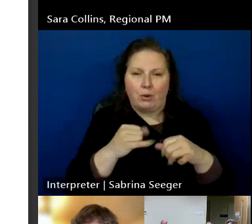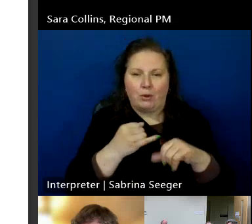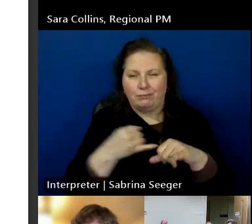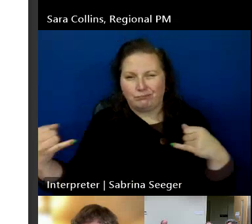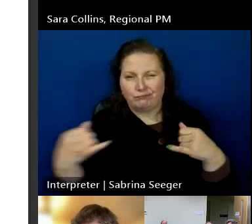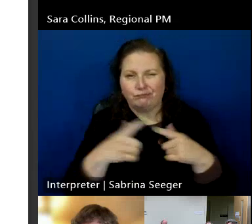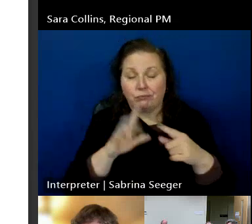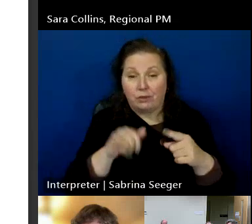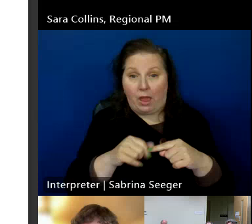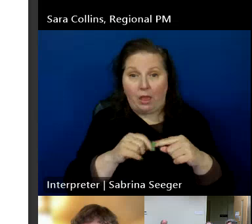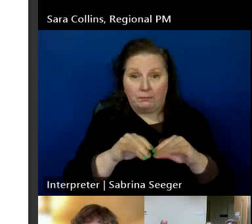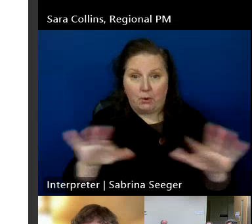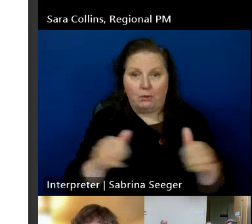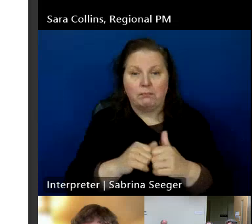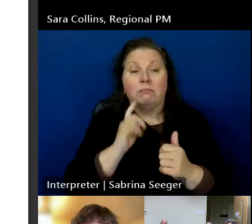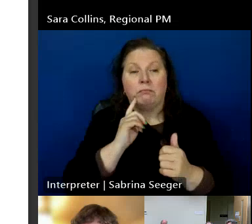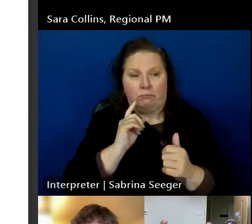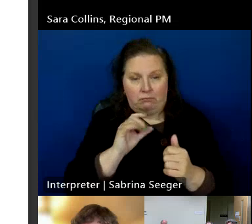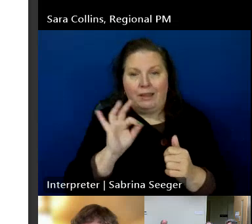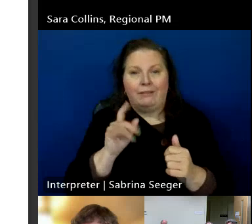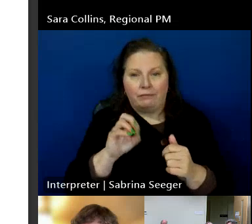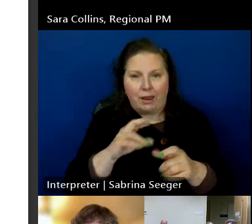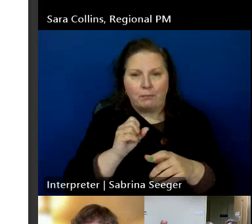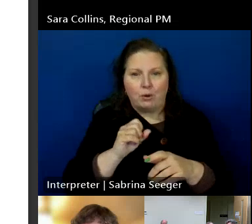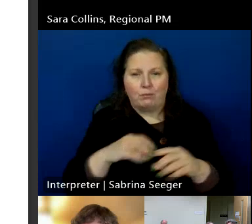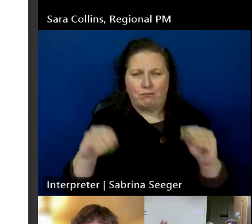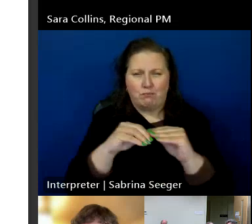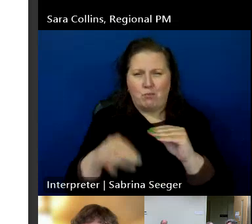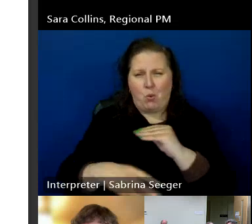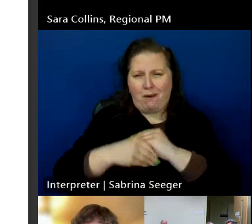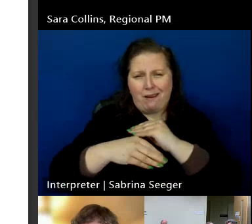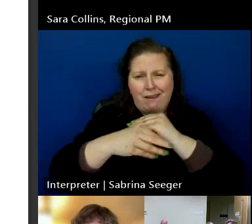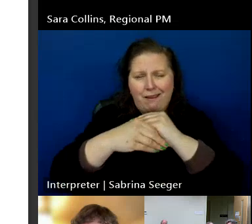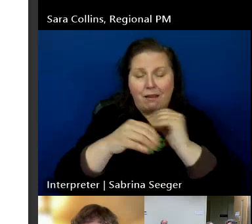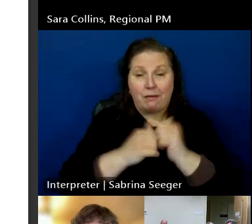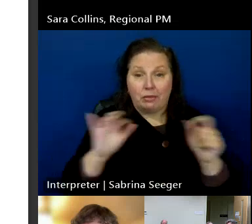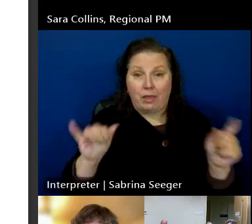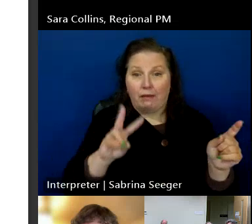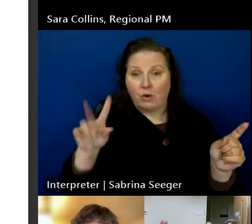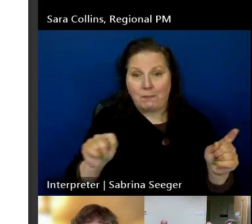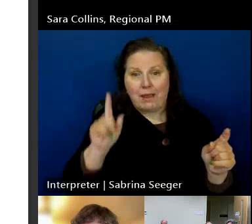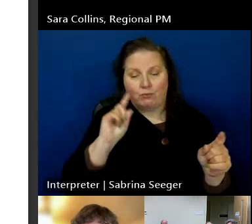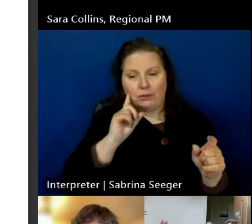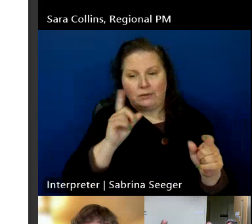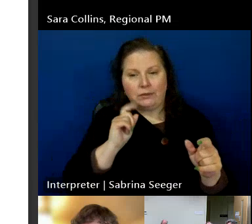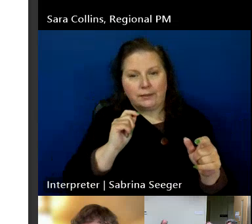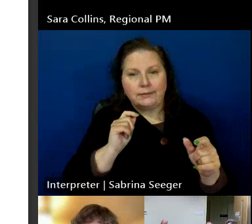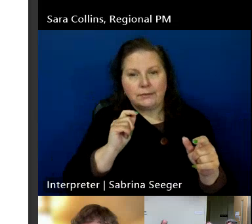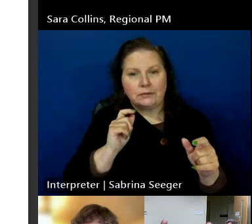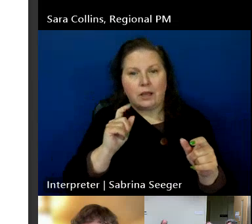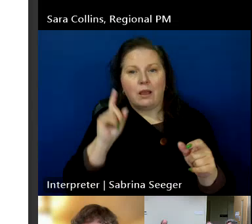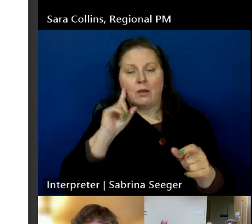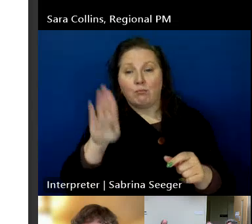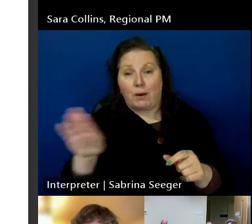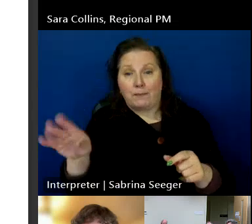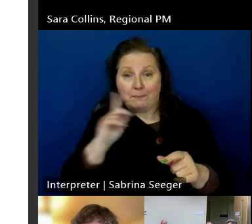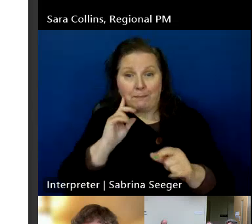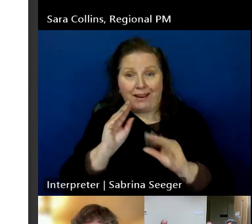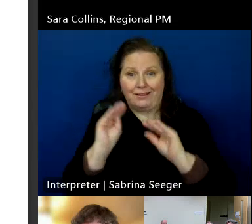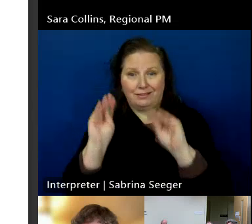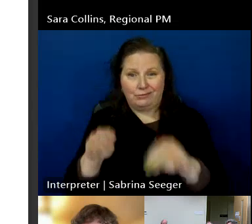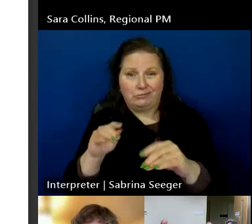Related to this fiber expansion, our analysis determined that Vermont really needs to grow its broadband construction workforce.